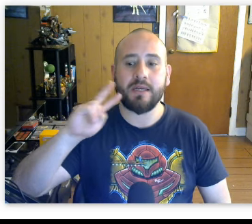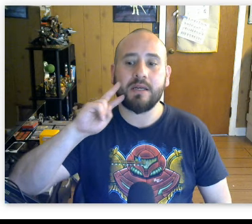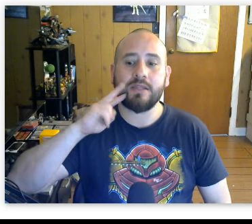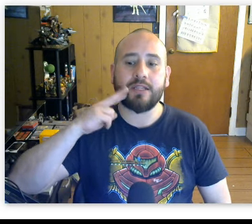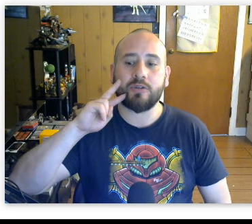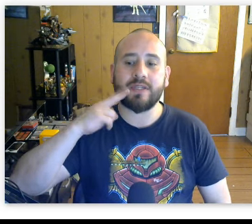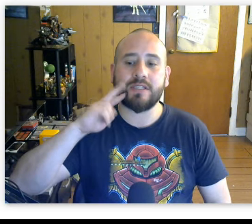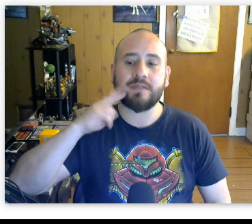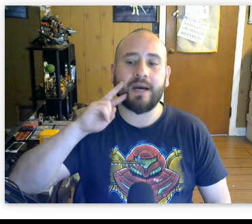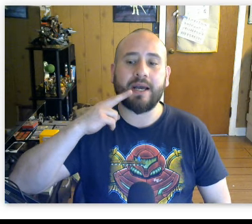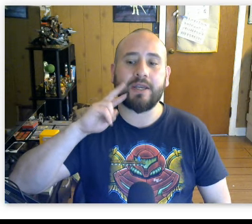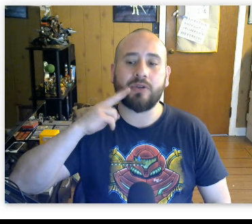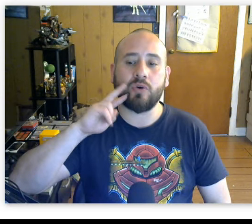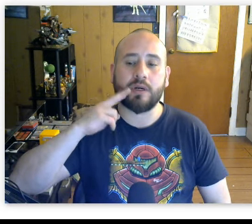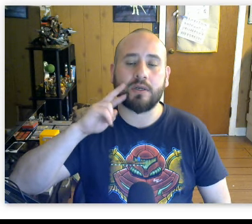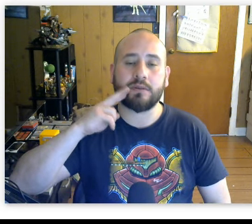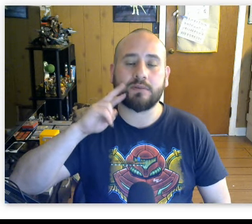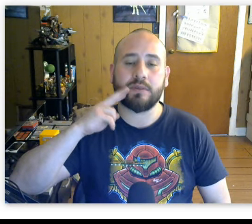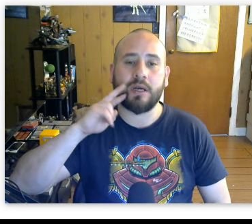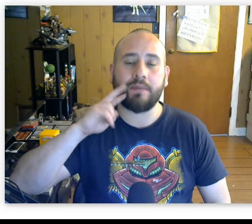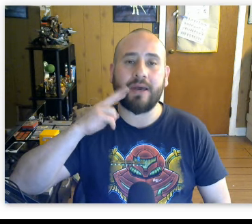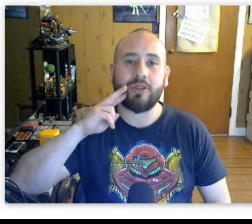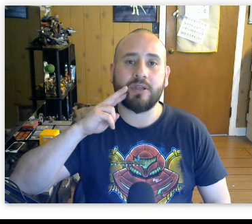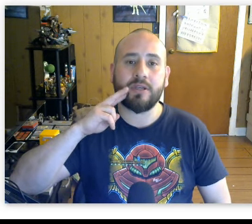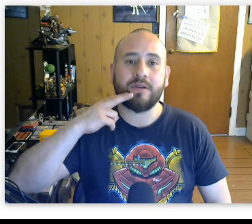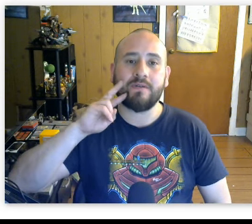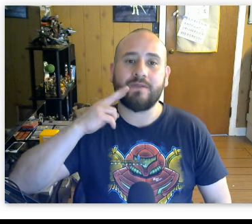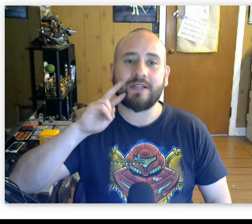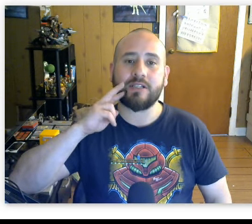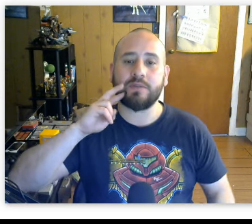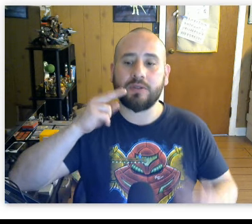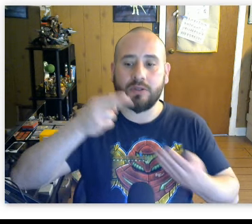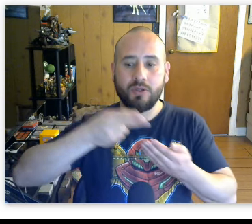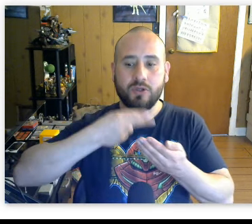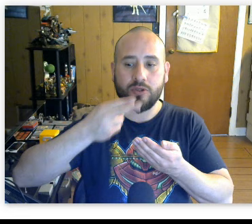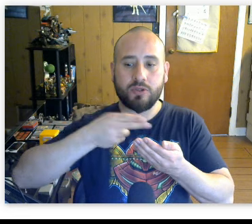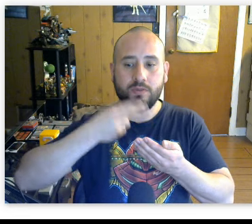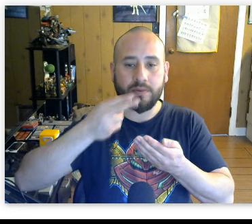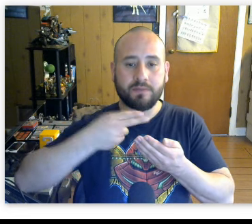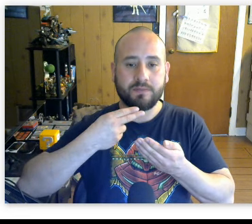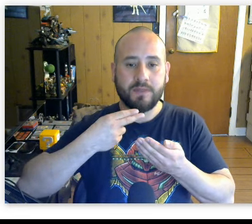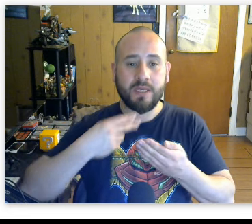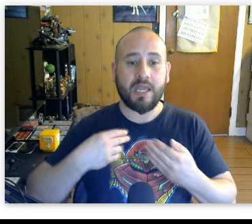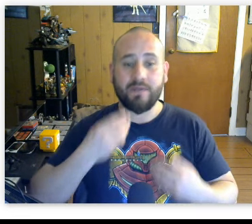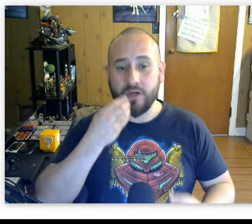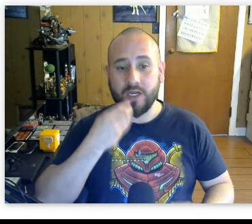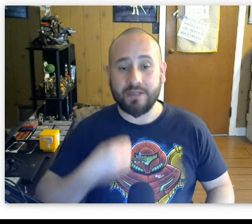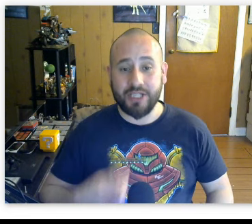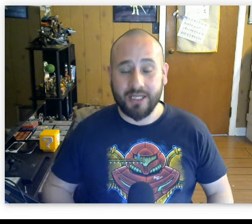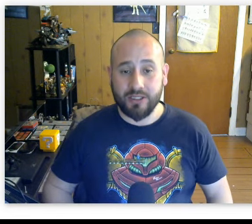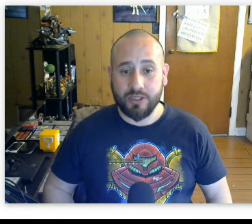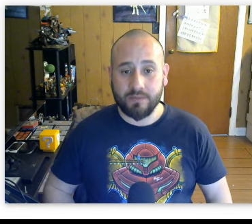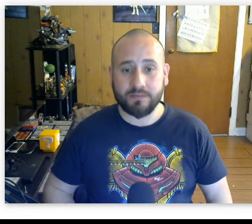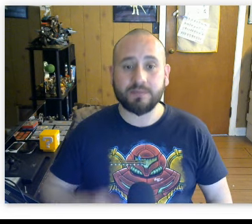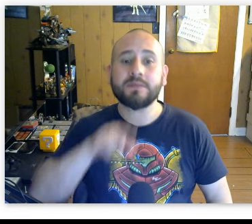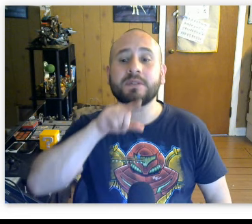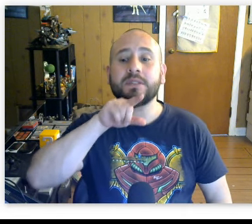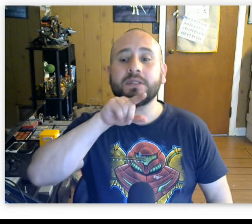V that twists by your mouth. Vegetable soup. If you're talking about chicken